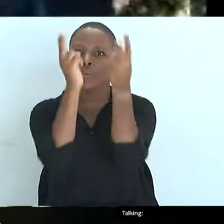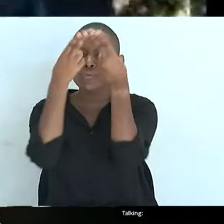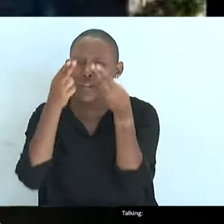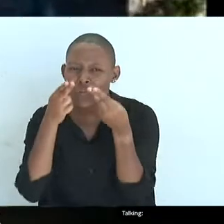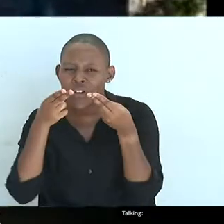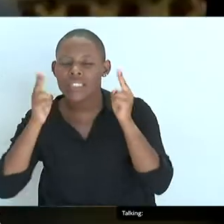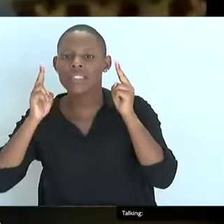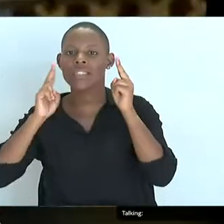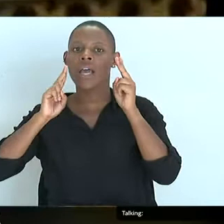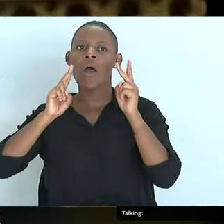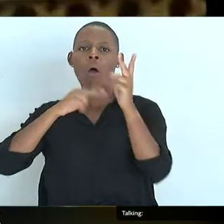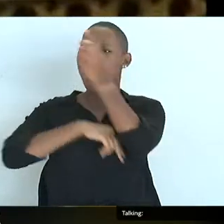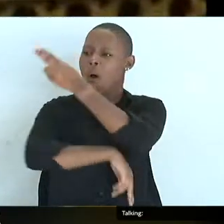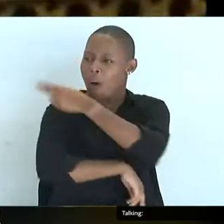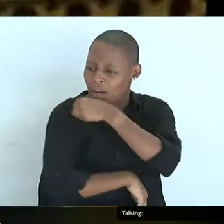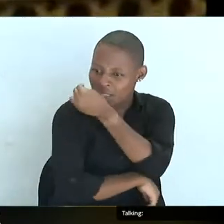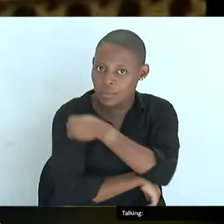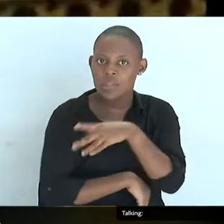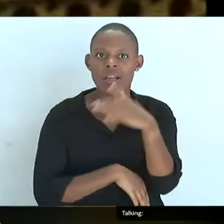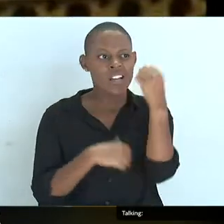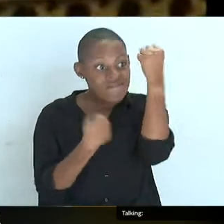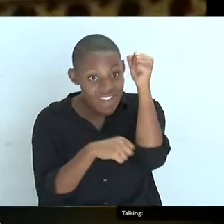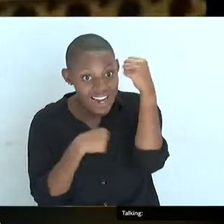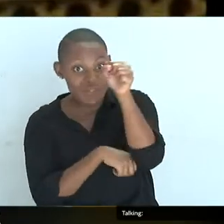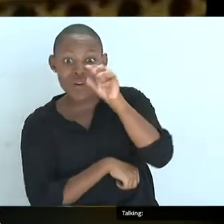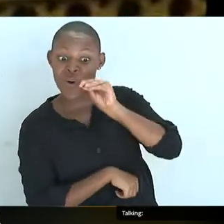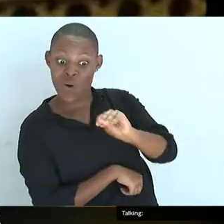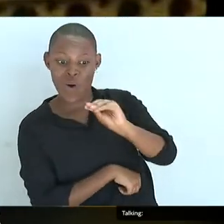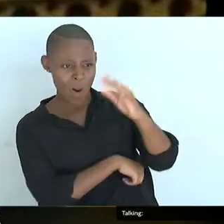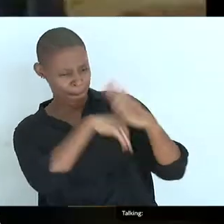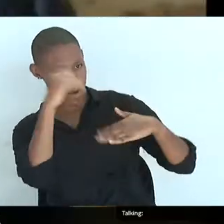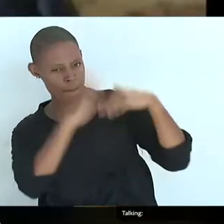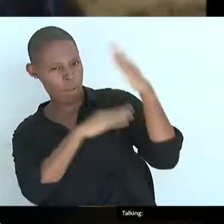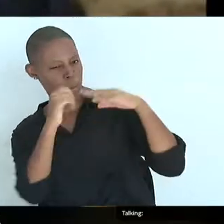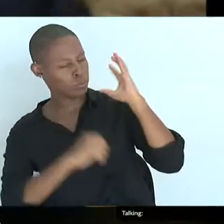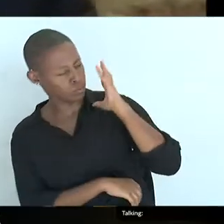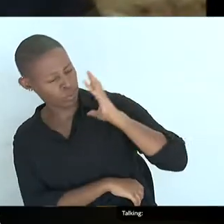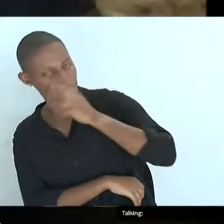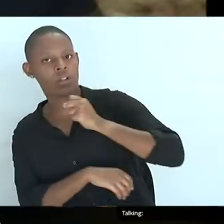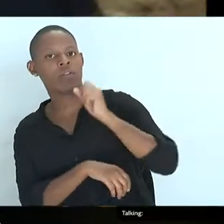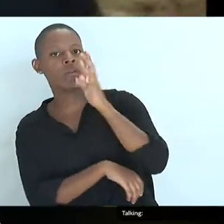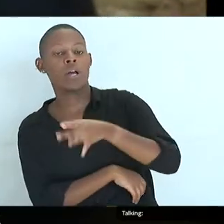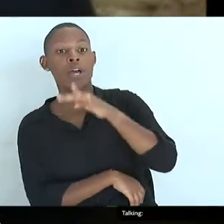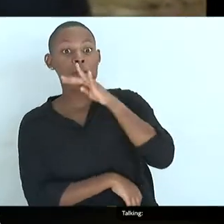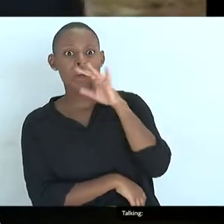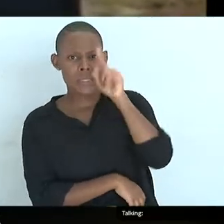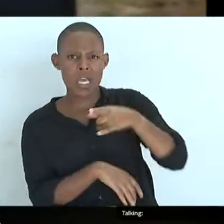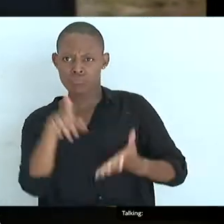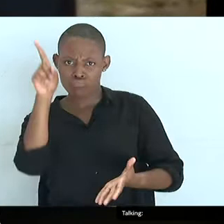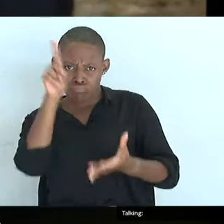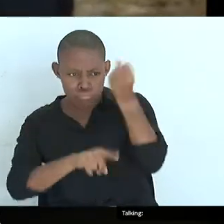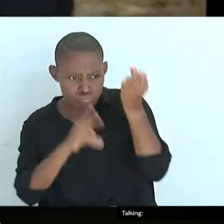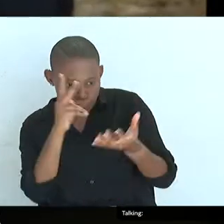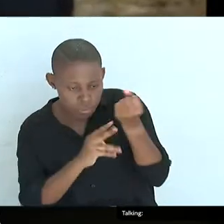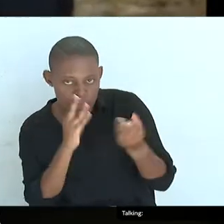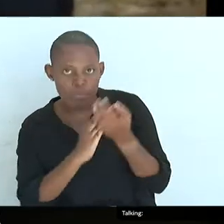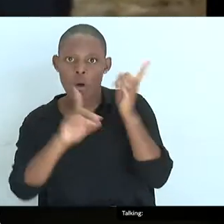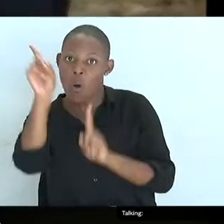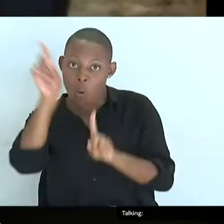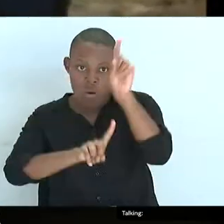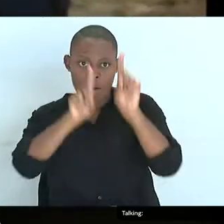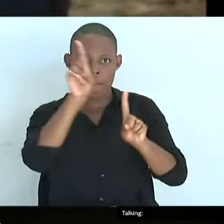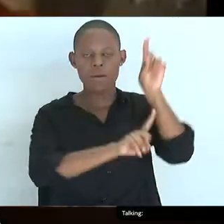universities, hospitals, and factories. Here, we can win the war against hunger,